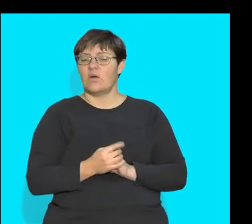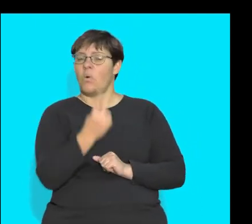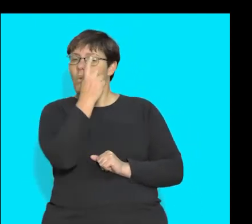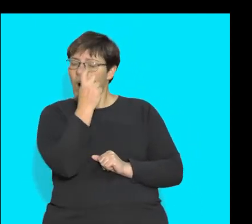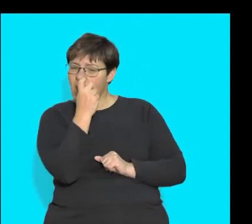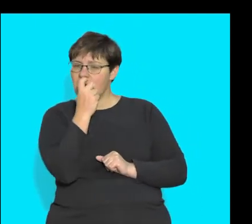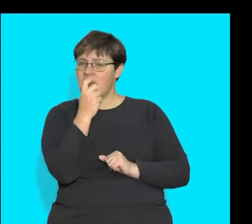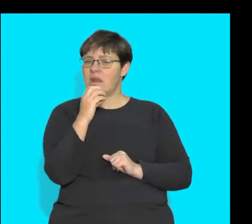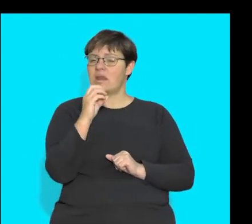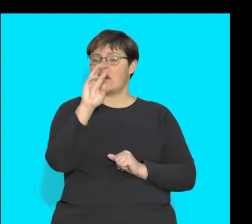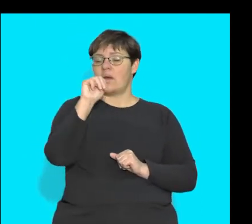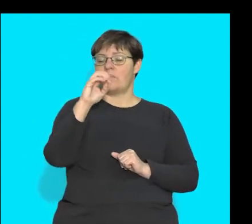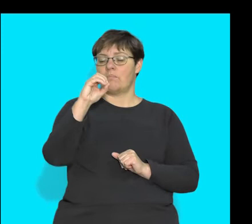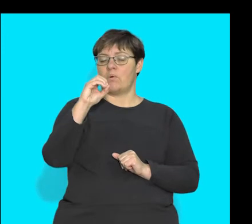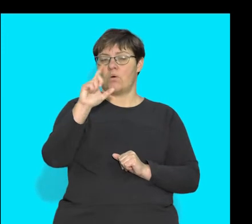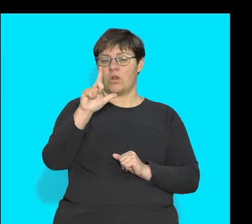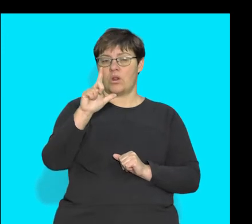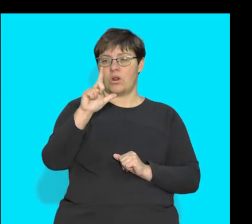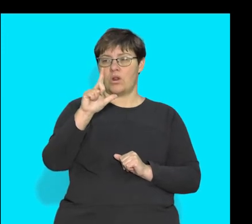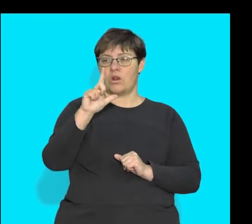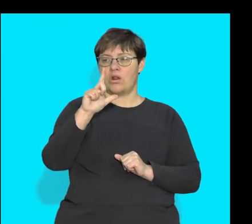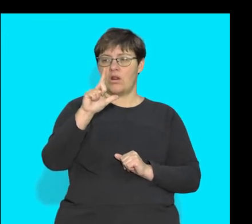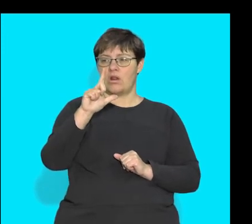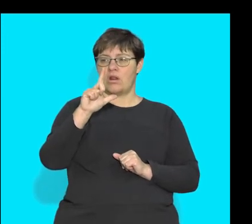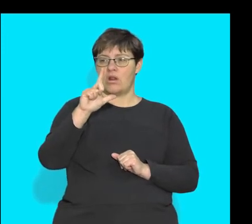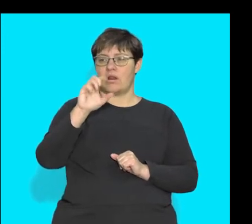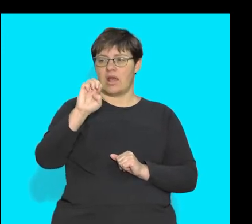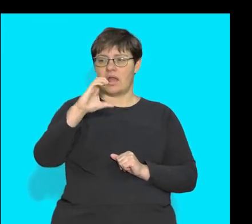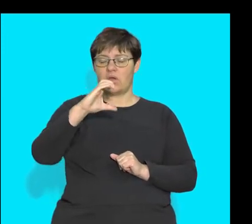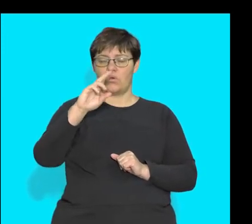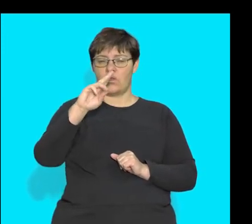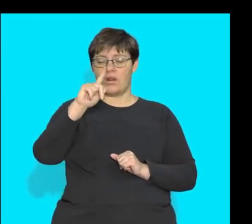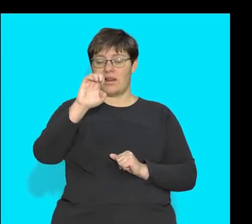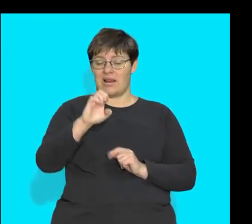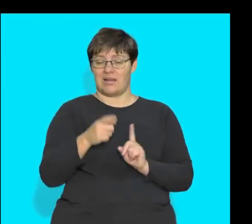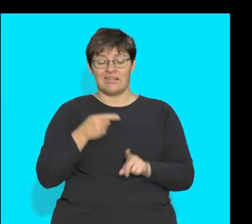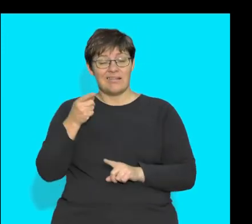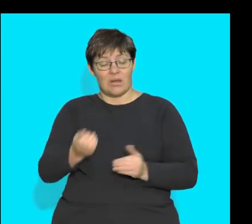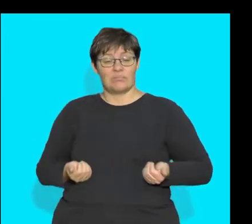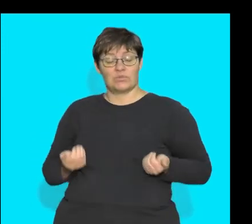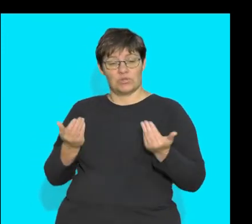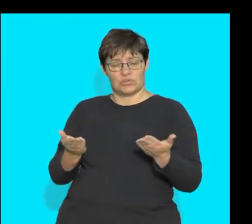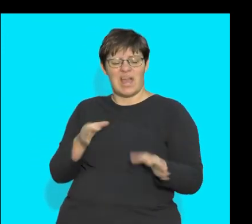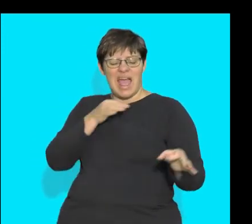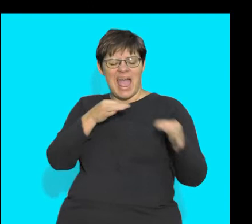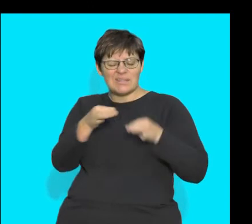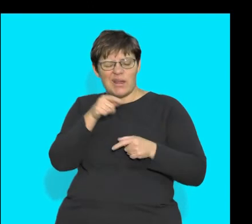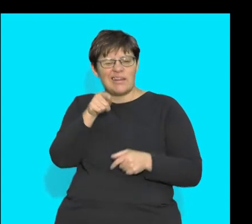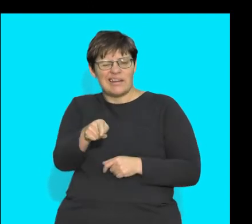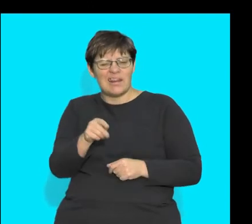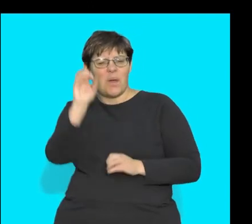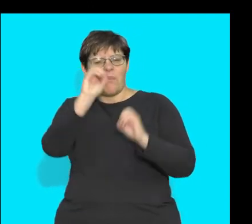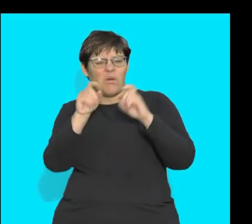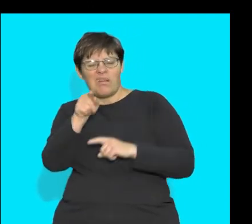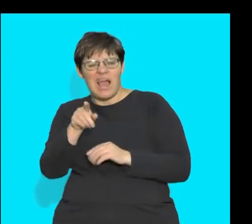one molecule produced by this organelle and explain why, all right, this molecule